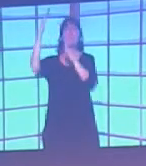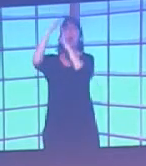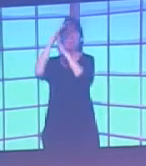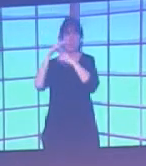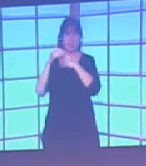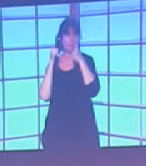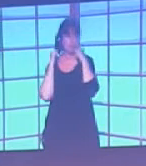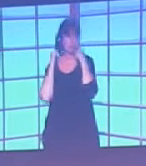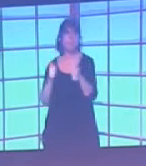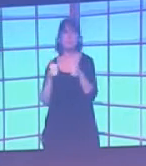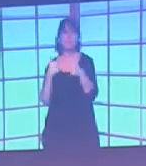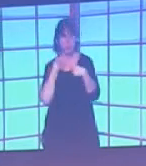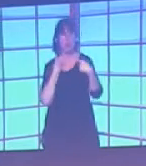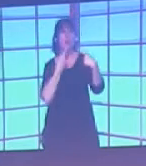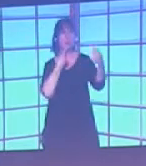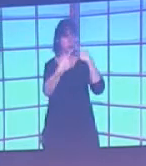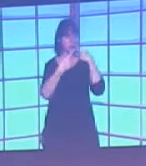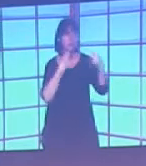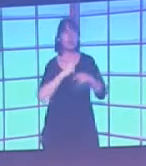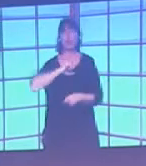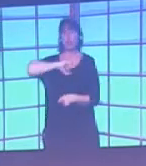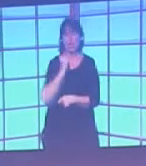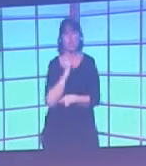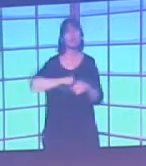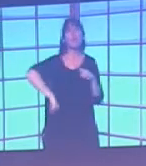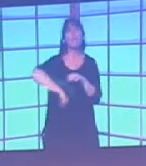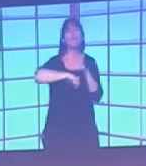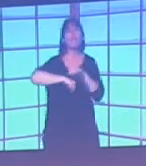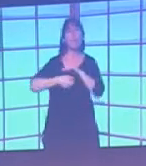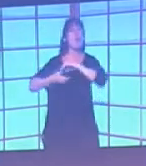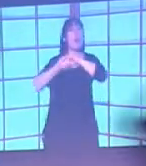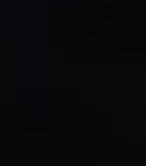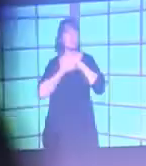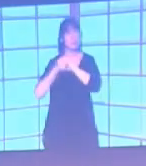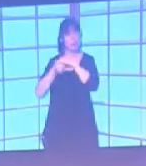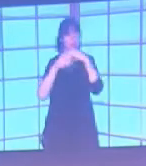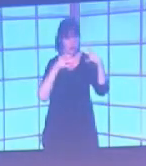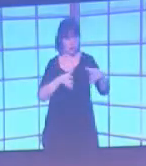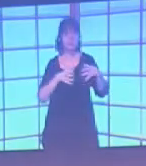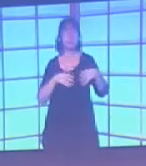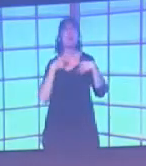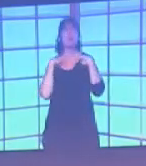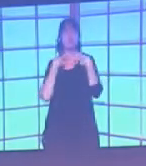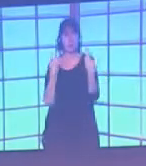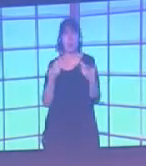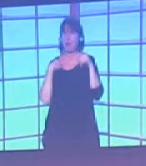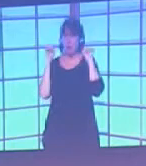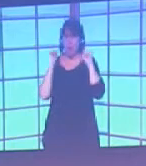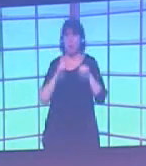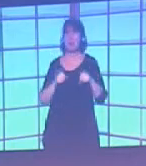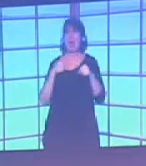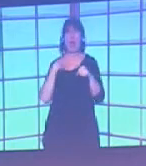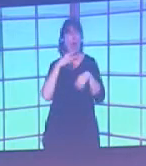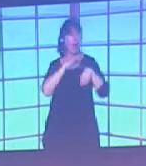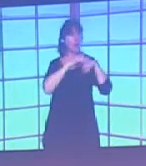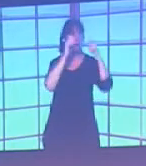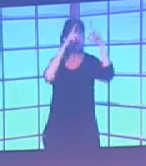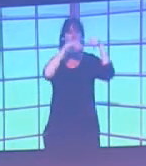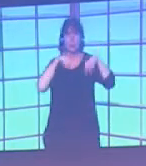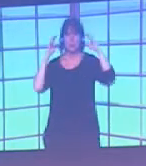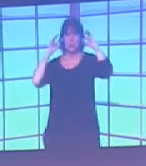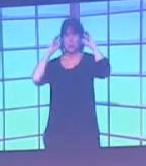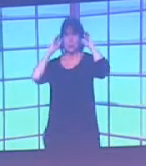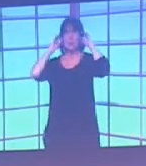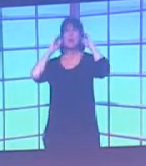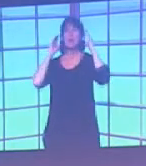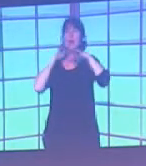Scottish Football Association and bringing improvements to the national stadium, but we're also finding that clubs are coming to